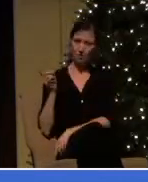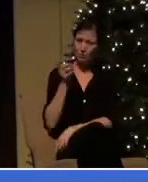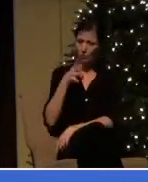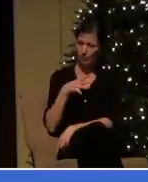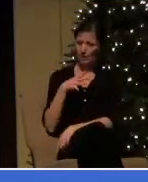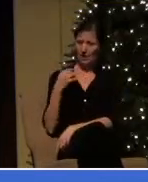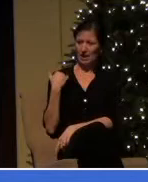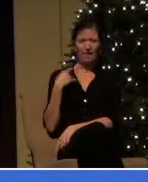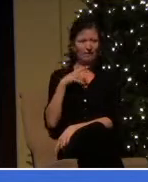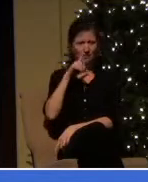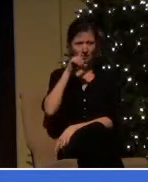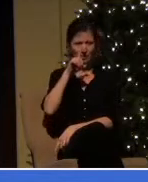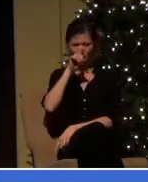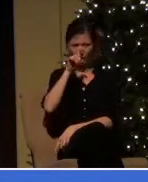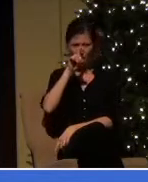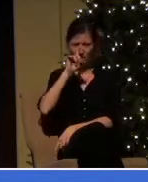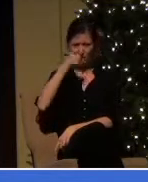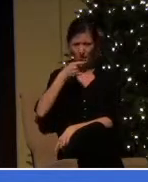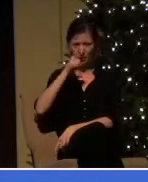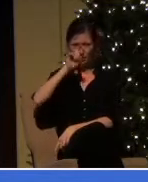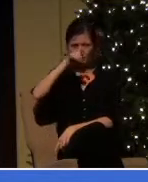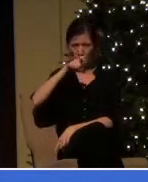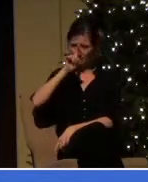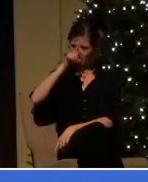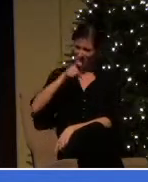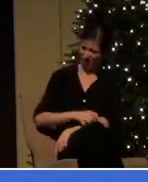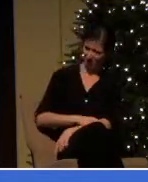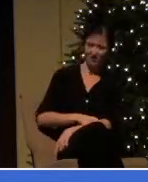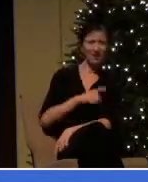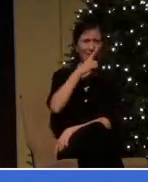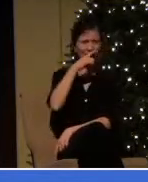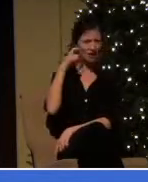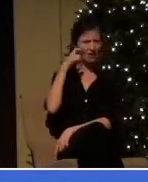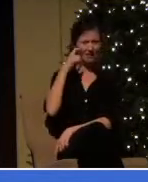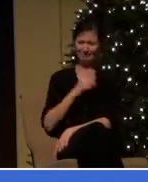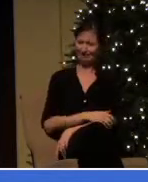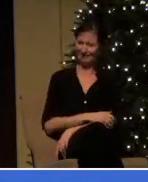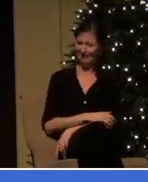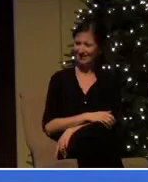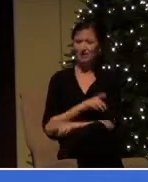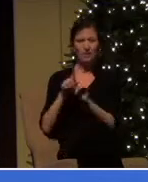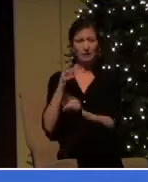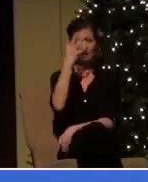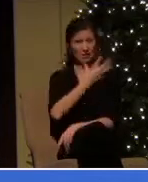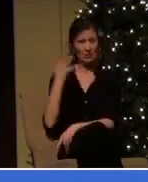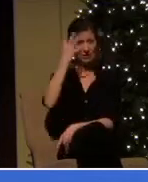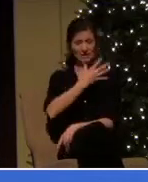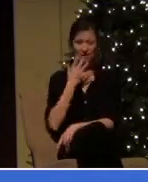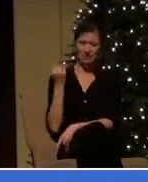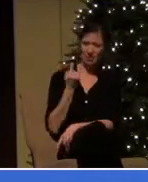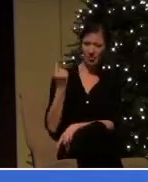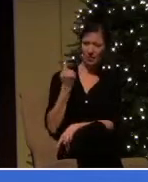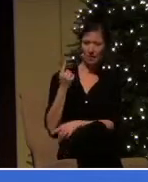large, witch-like beak nose. Not very complimentary, I thought. Despite her appearance, something about this